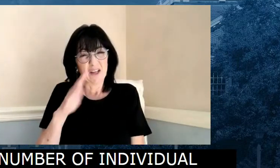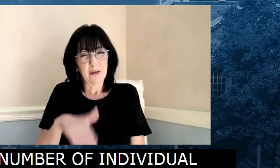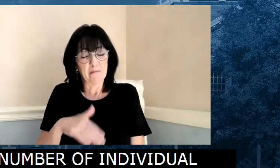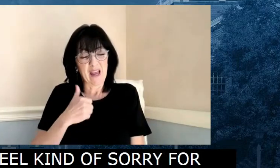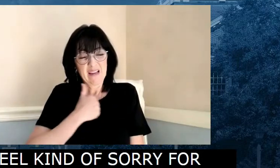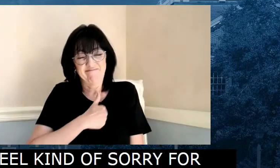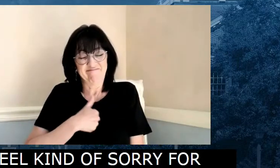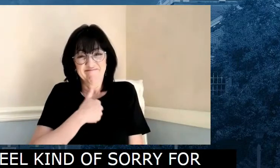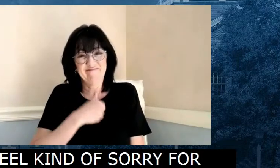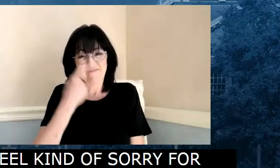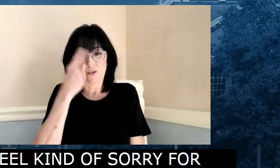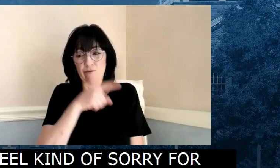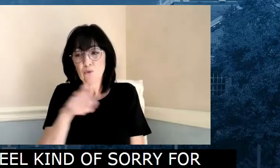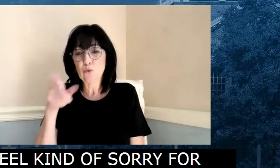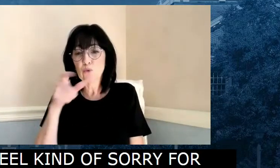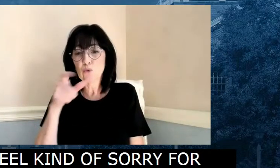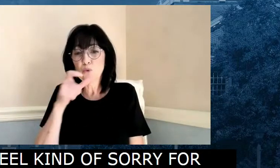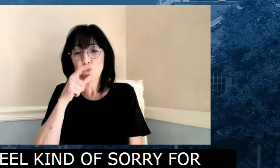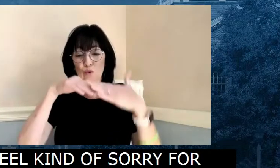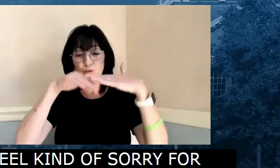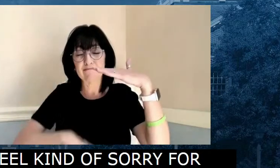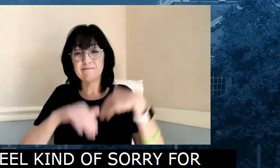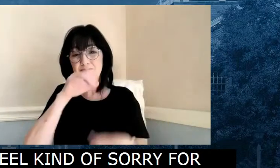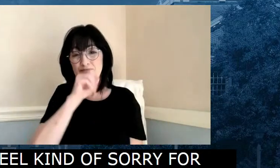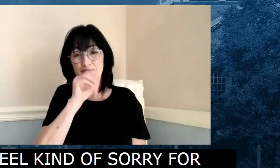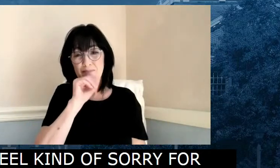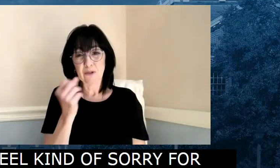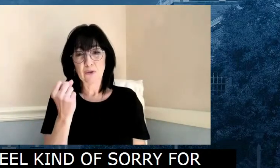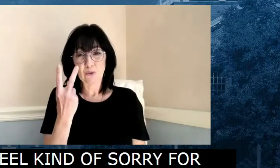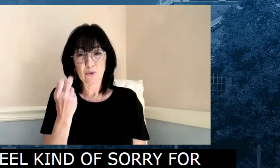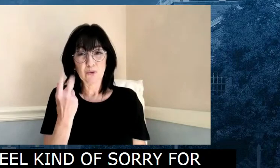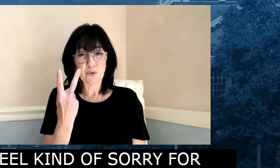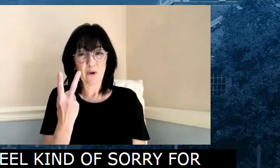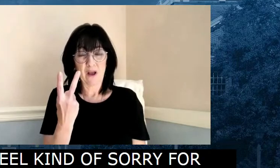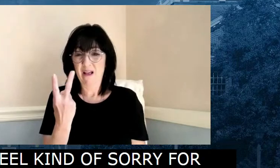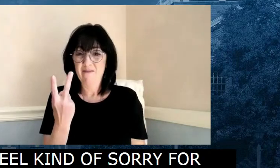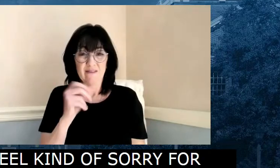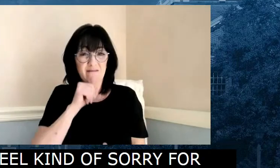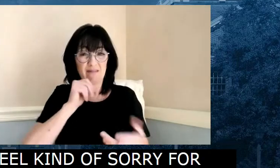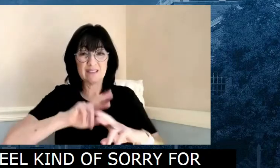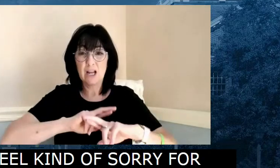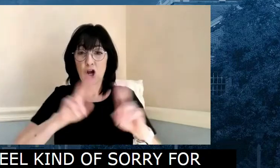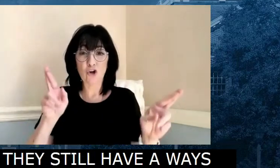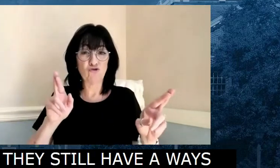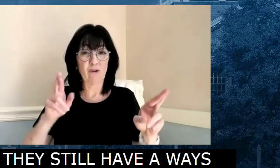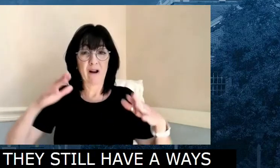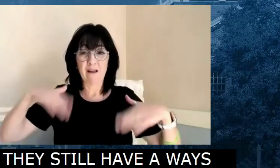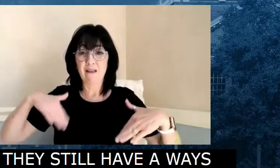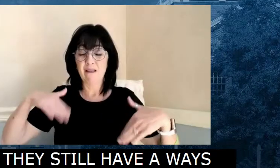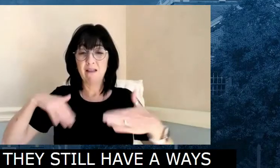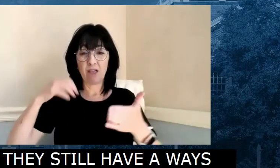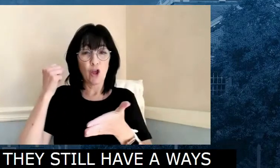12, because they still have a ways to go before they're going to be able to get vaccinated and enjoy some of the